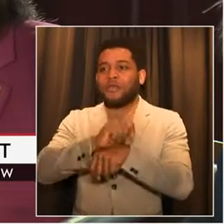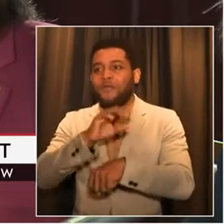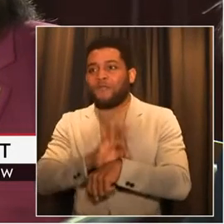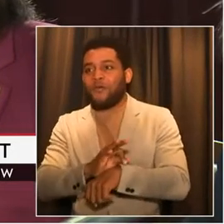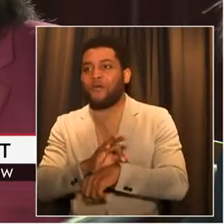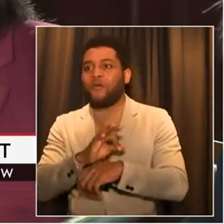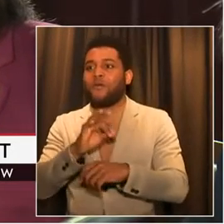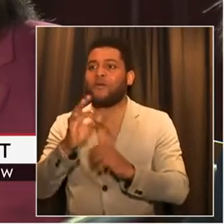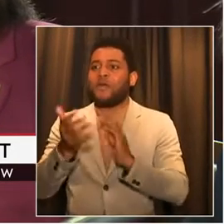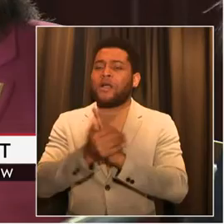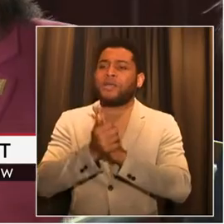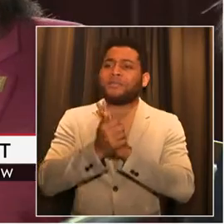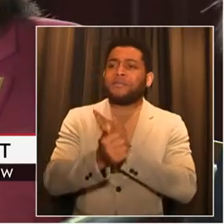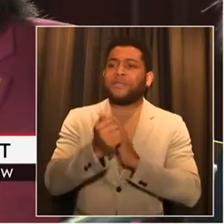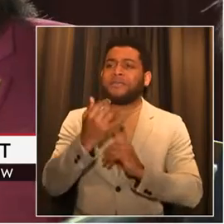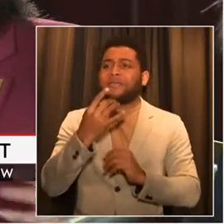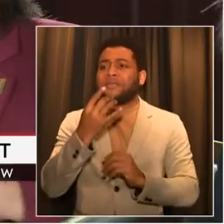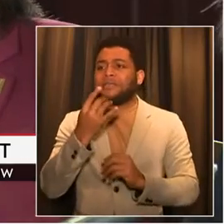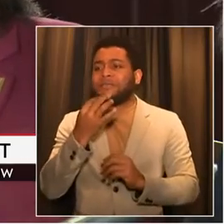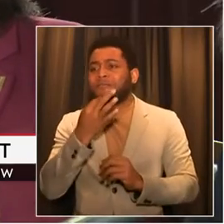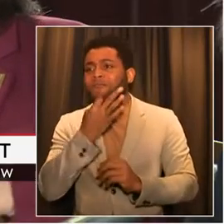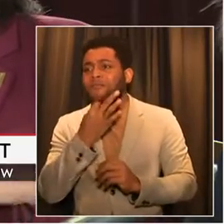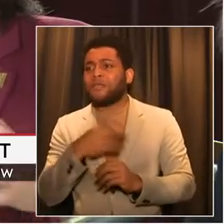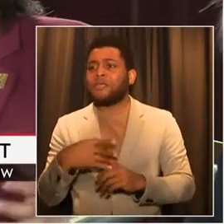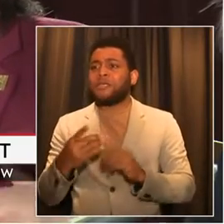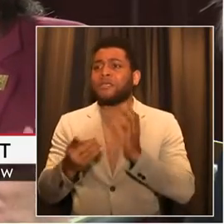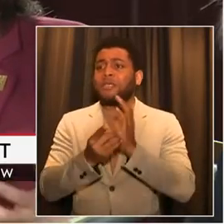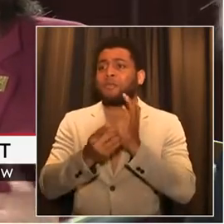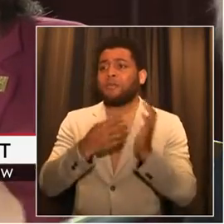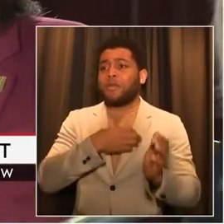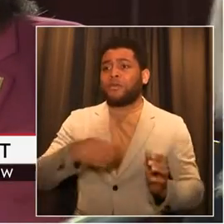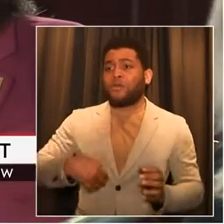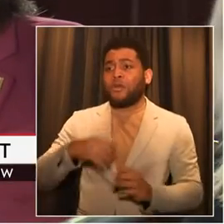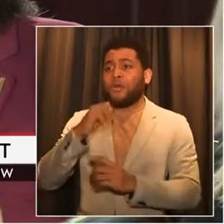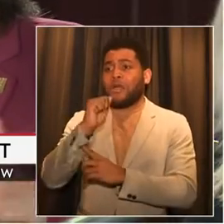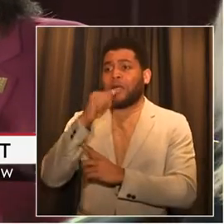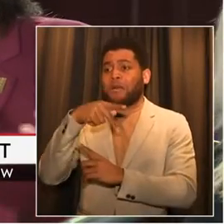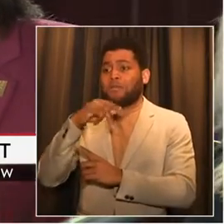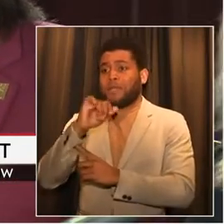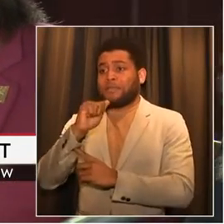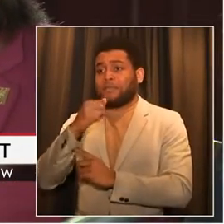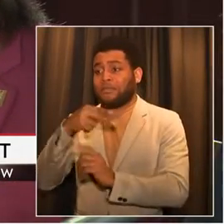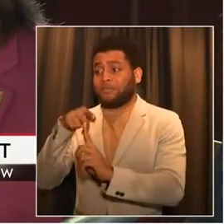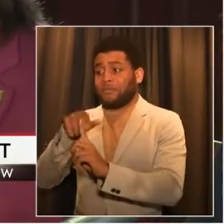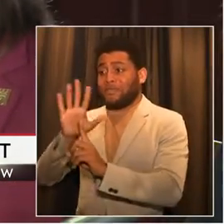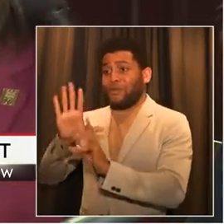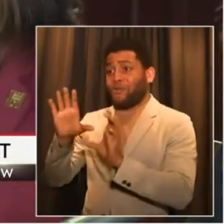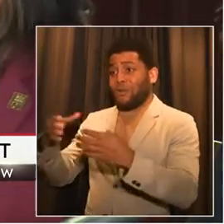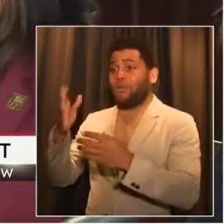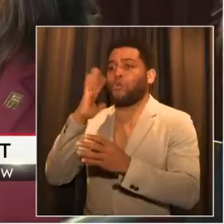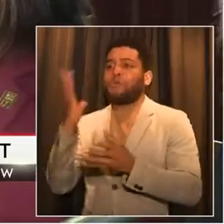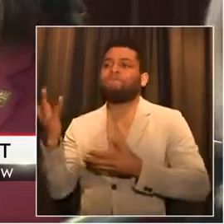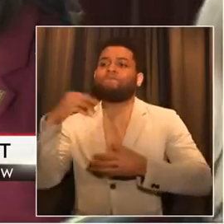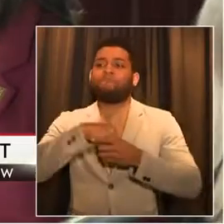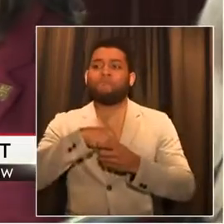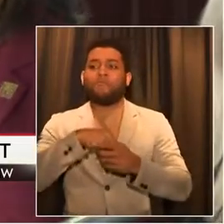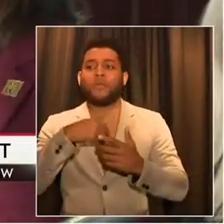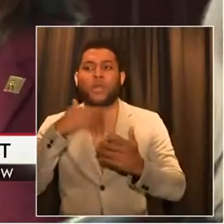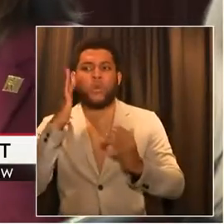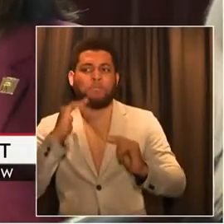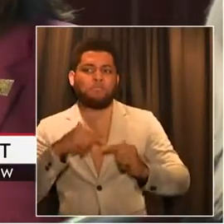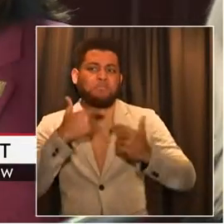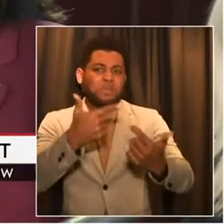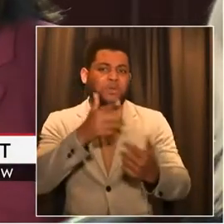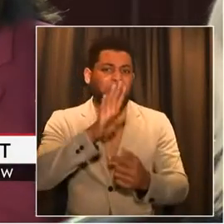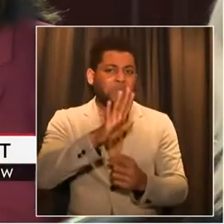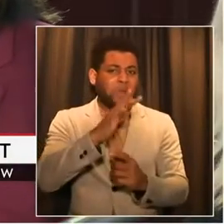in Deputy Mayor Pia's cluster, get included, and I'll turn it over to her to see if there's anything else that she wants to add.